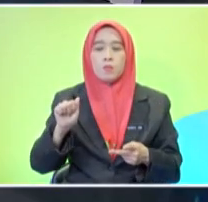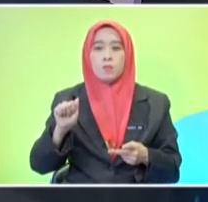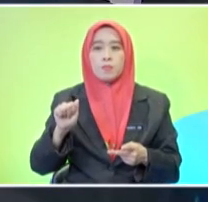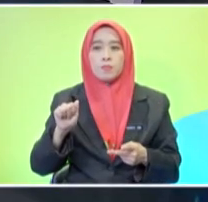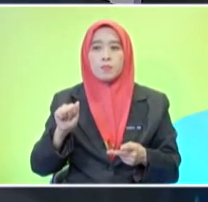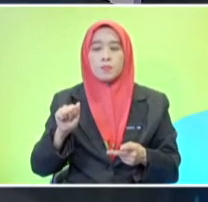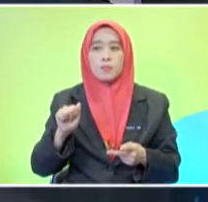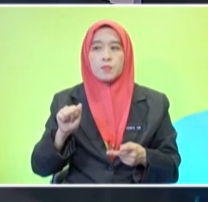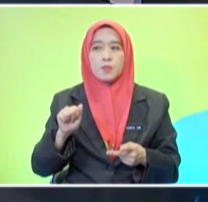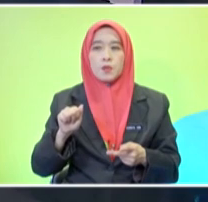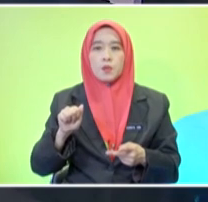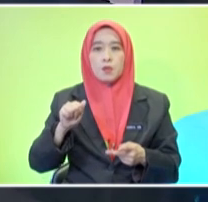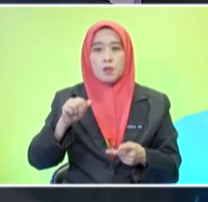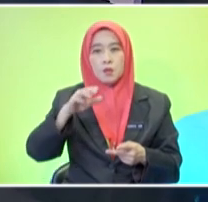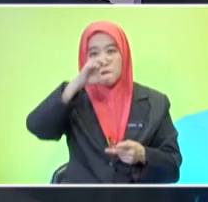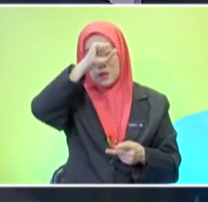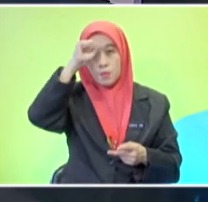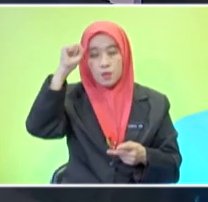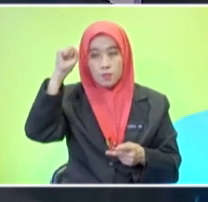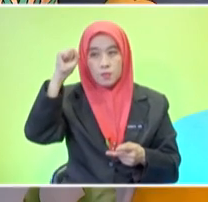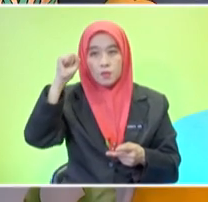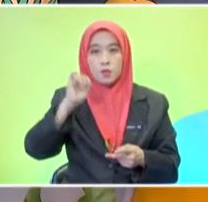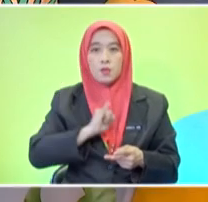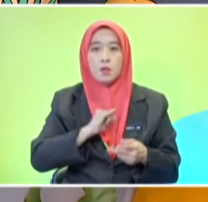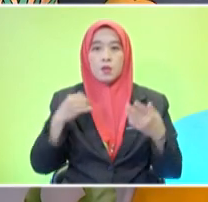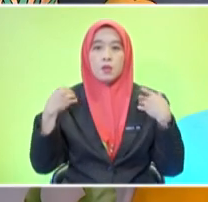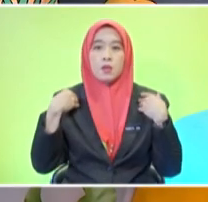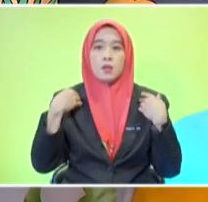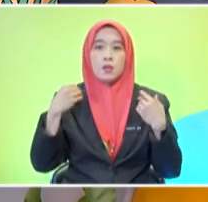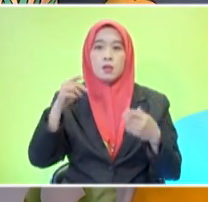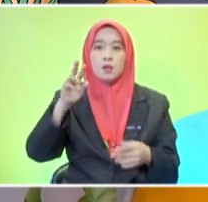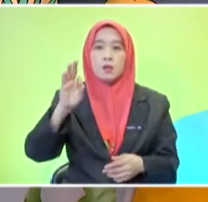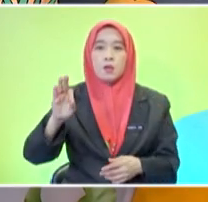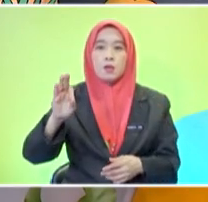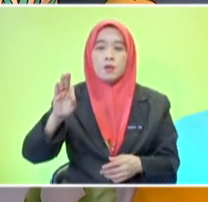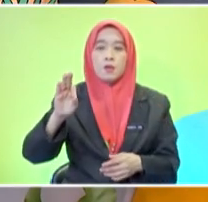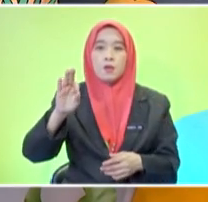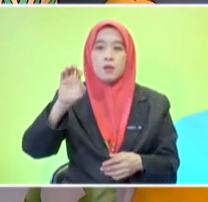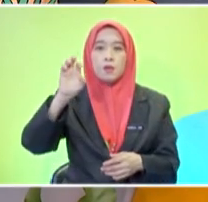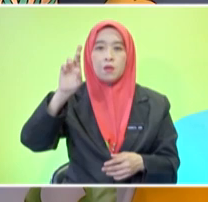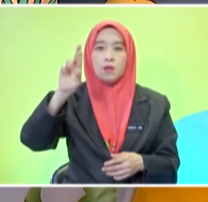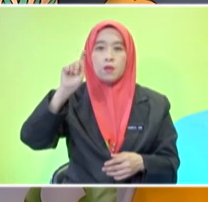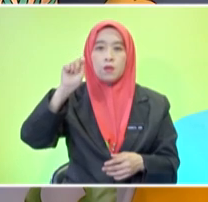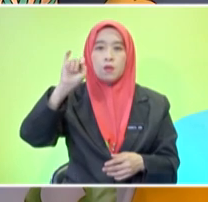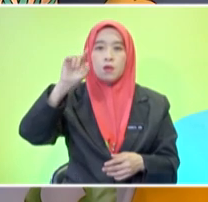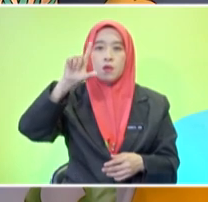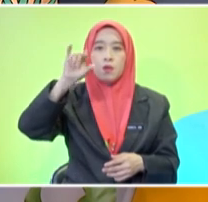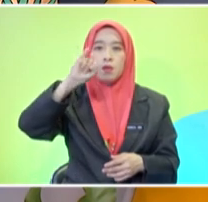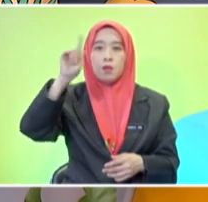it so? Because I have added something special. What is it? Fertilizer. Yes, the nutrients. So pot A